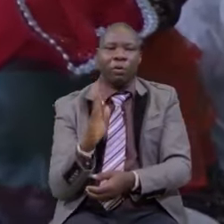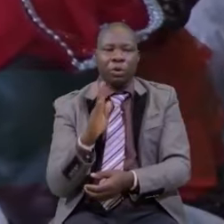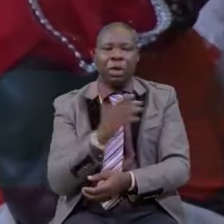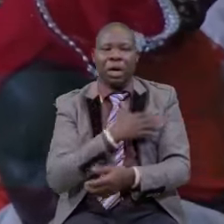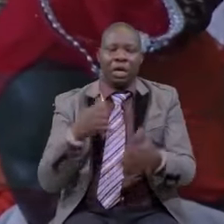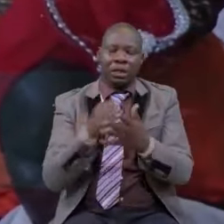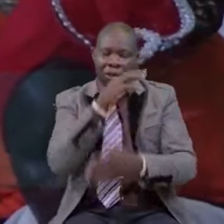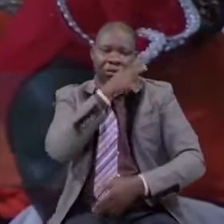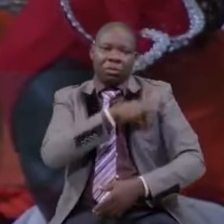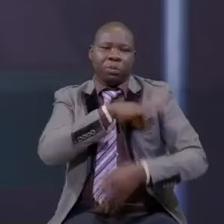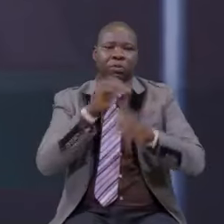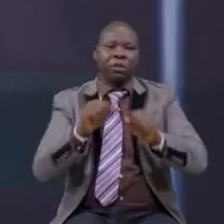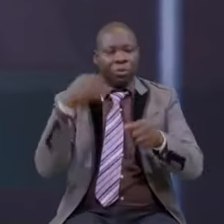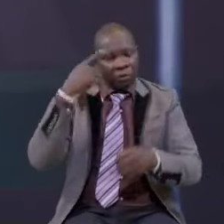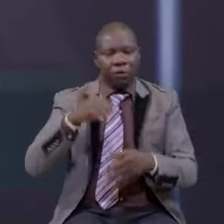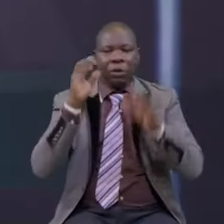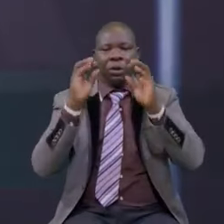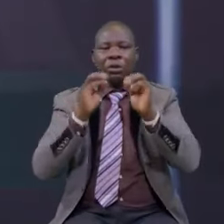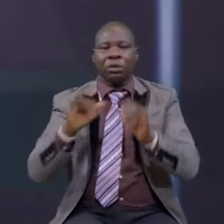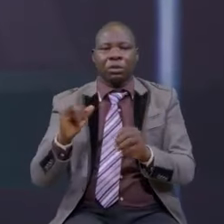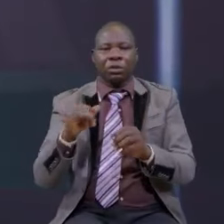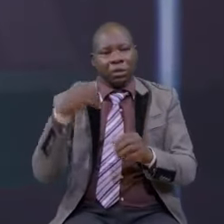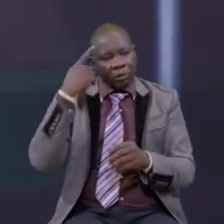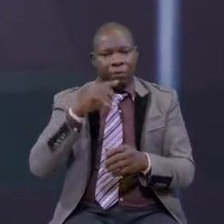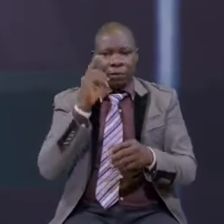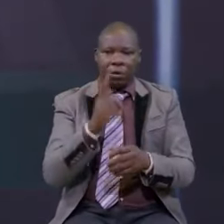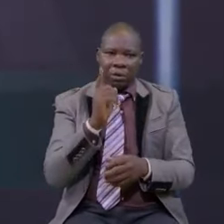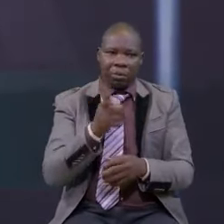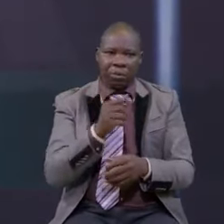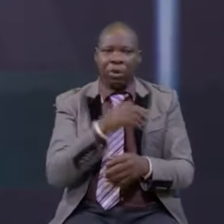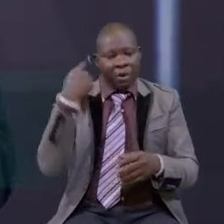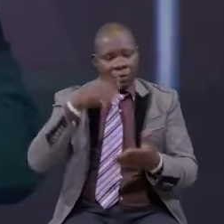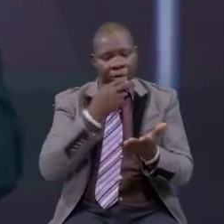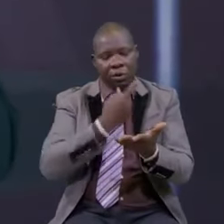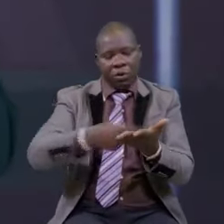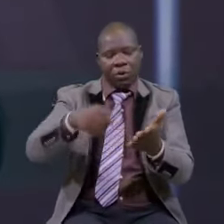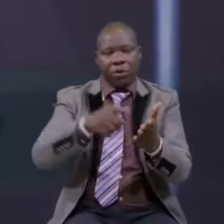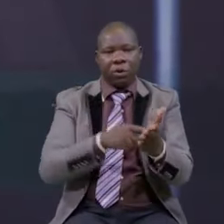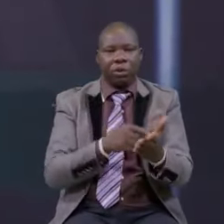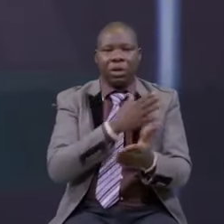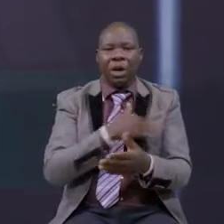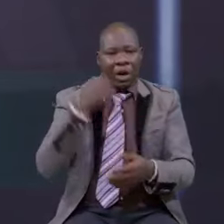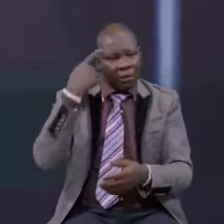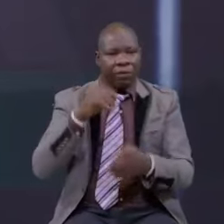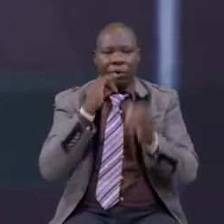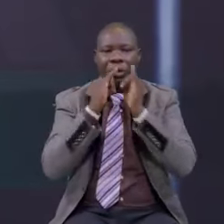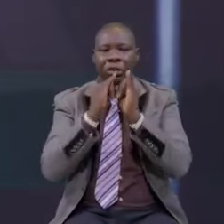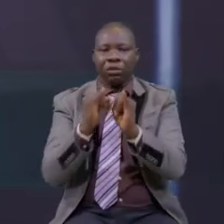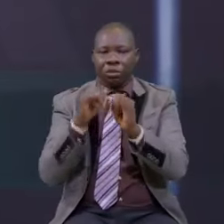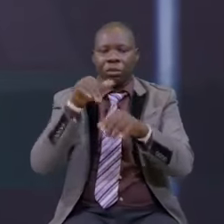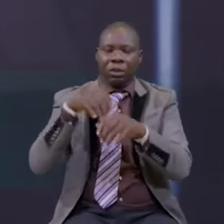is profitable for doctrine, and for reproof, and for correction, and for instruction in